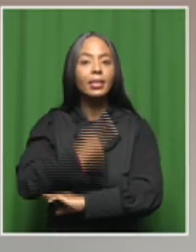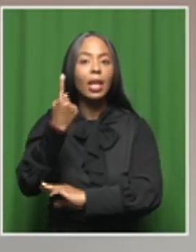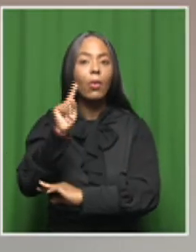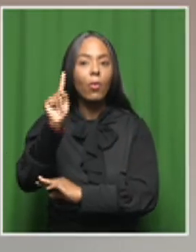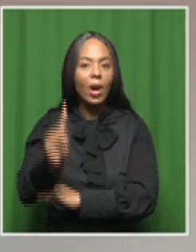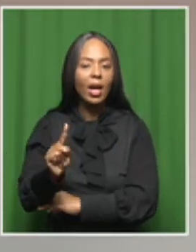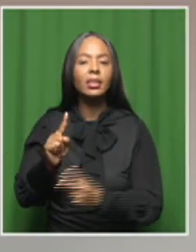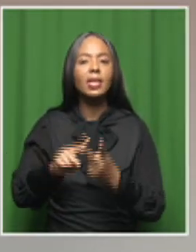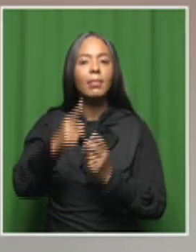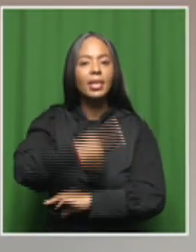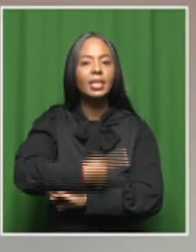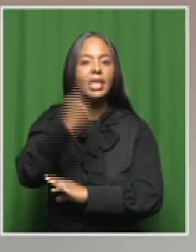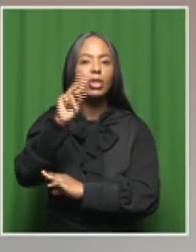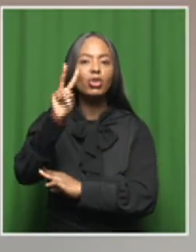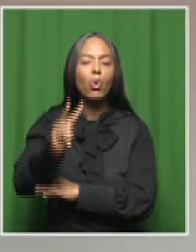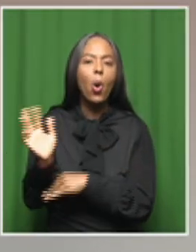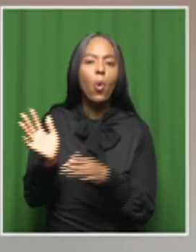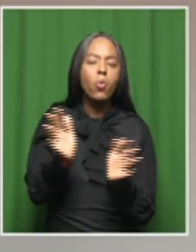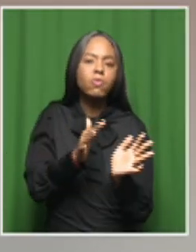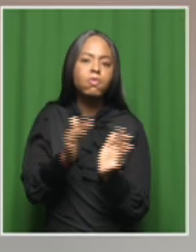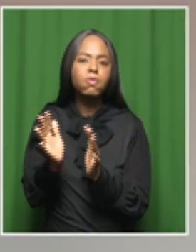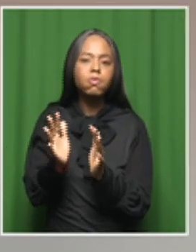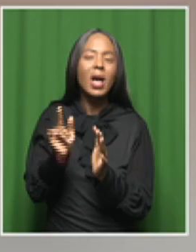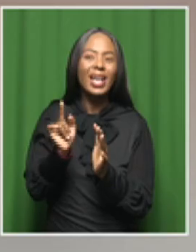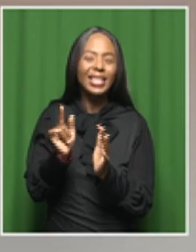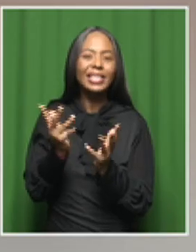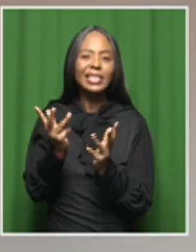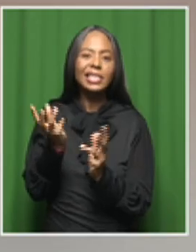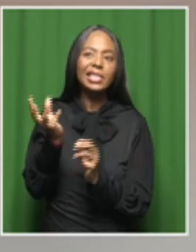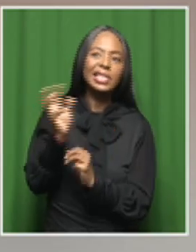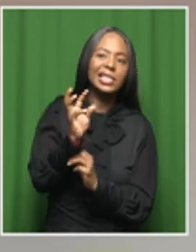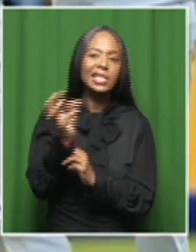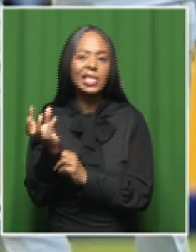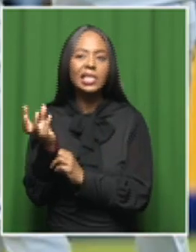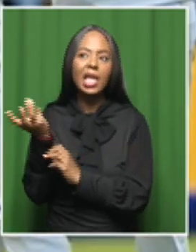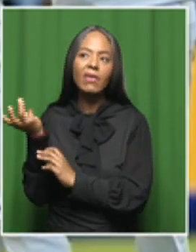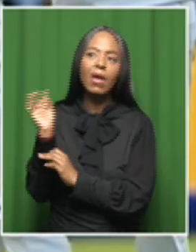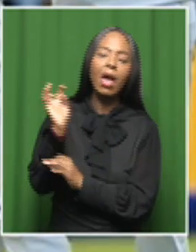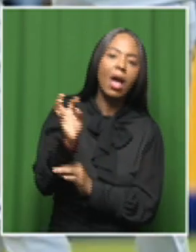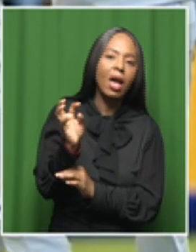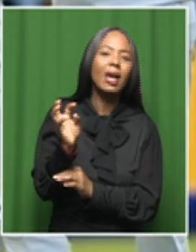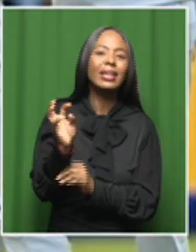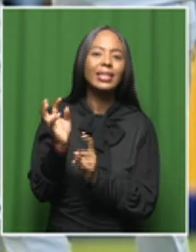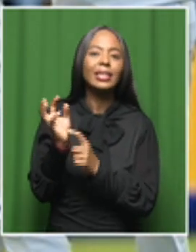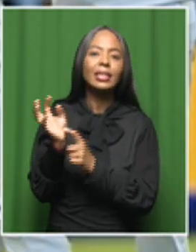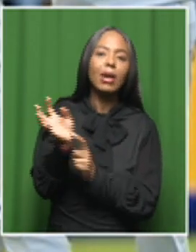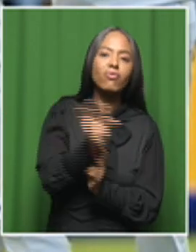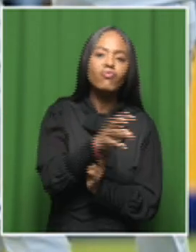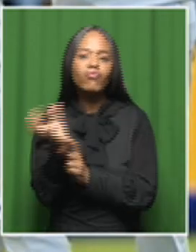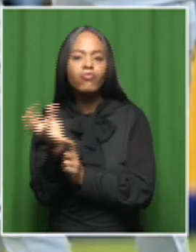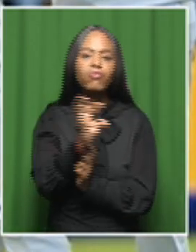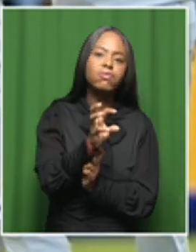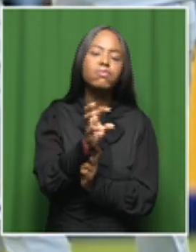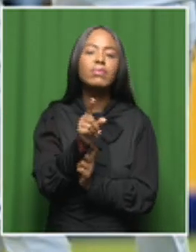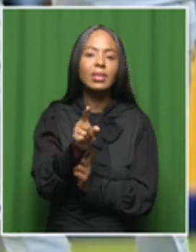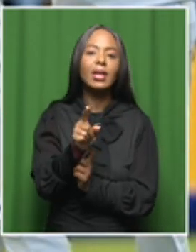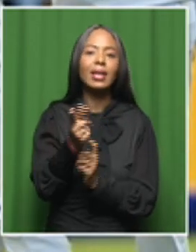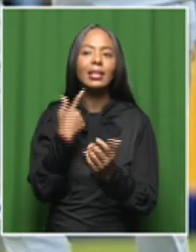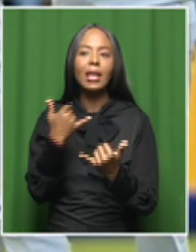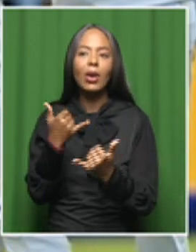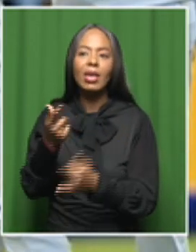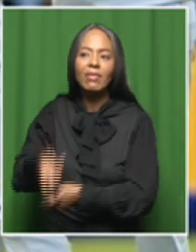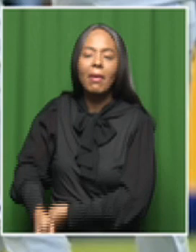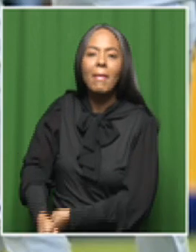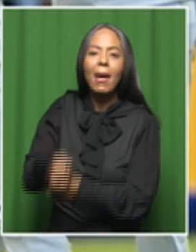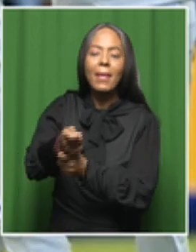obviously overcast conditions at Lord's, and yet why we saw that ball do move around and it does become a real nightmare for batsmen. So it has been the